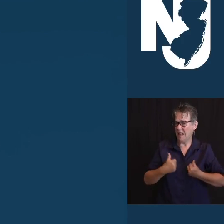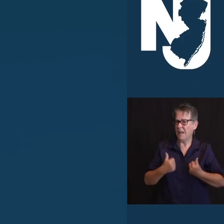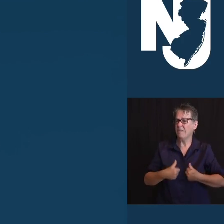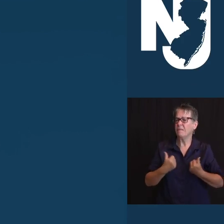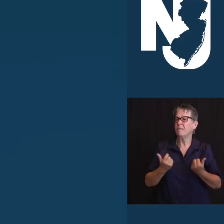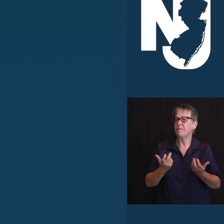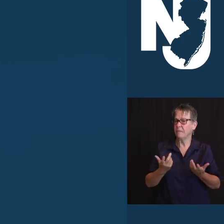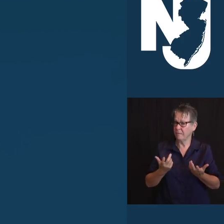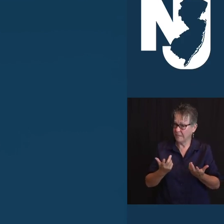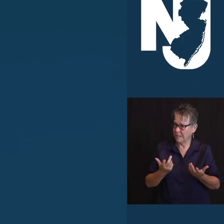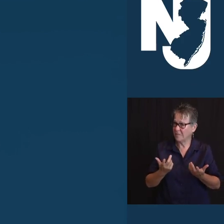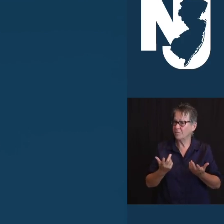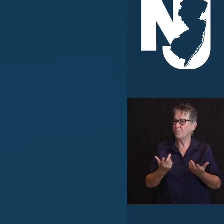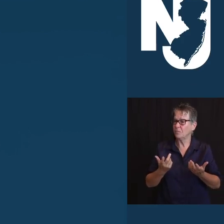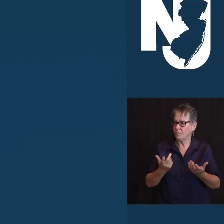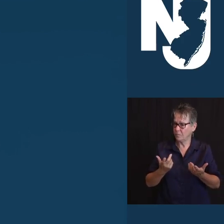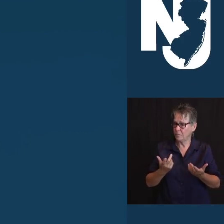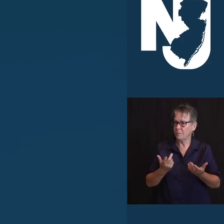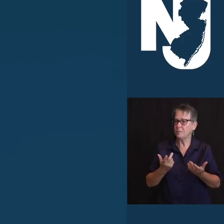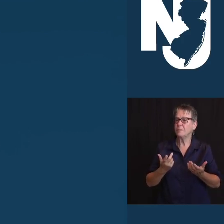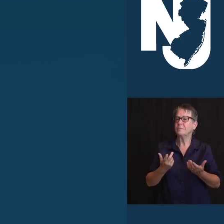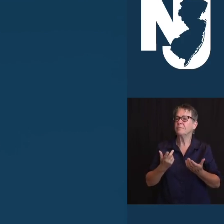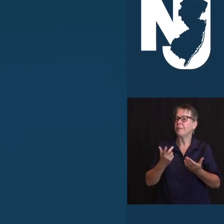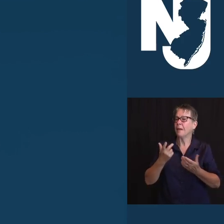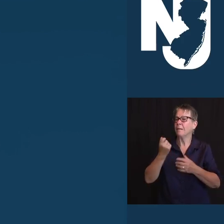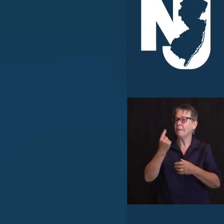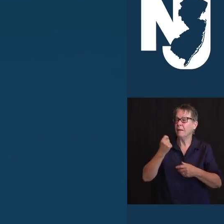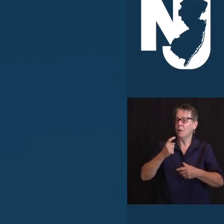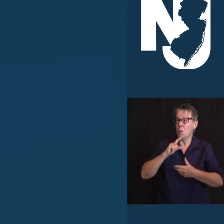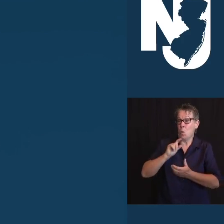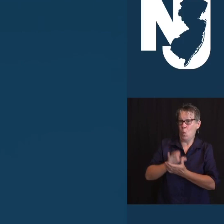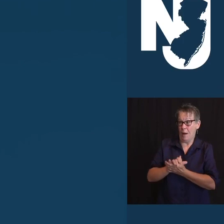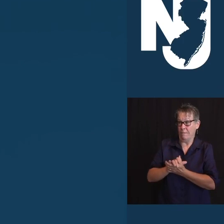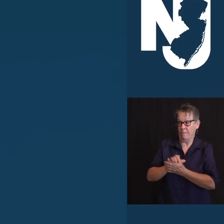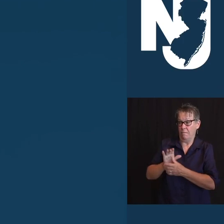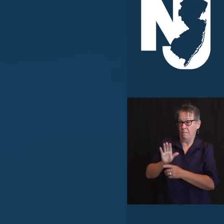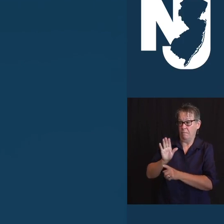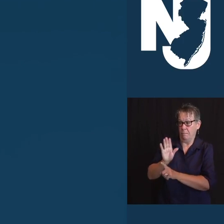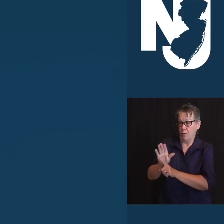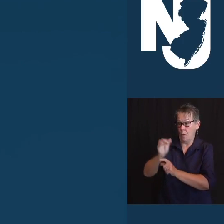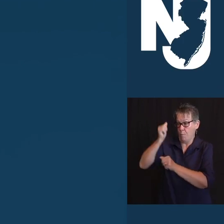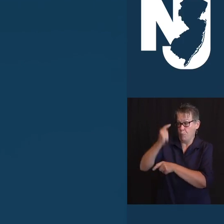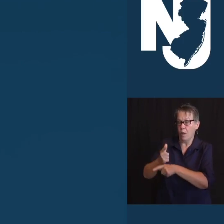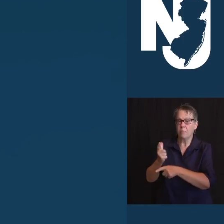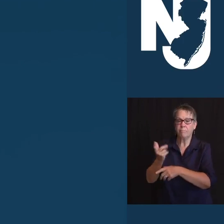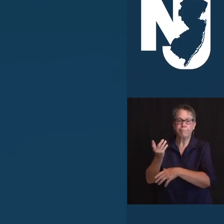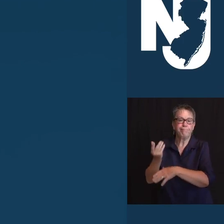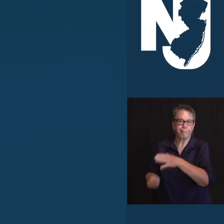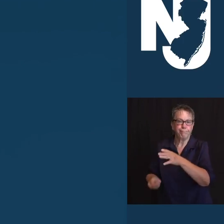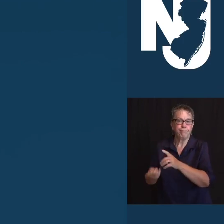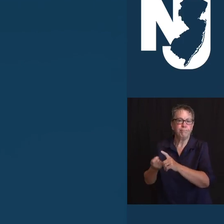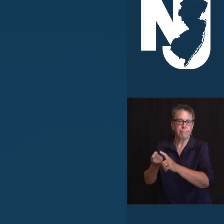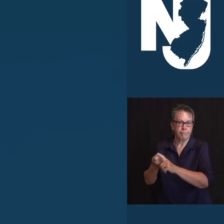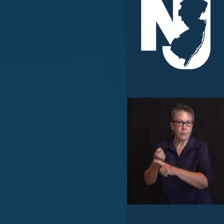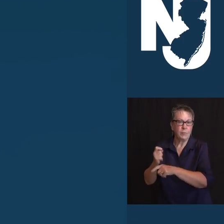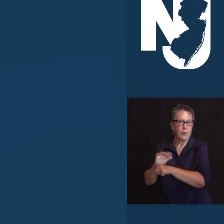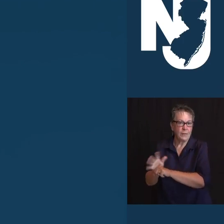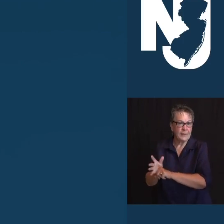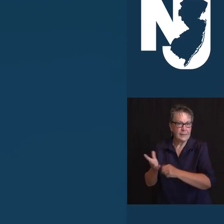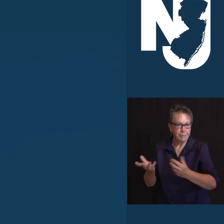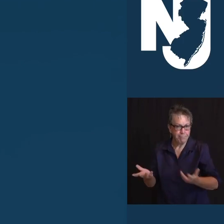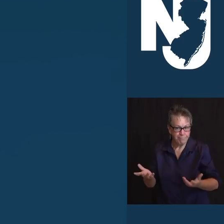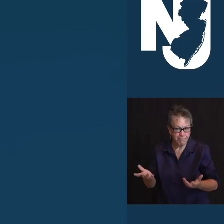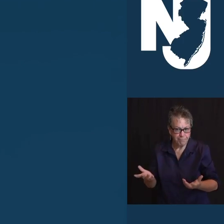after losing her husband, and their 2 sons, Ryan and Nico, and I had the great honor of speaking with Nico on Wednesday. We thank